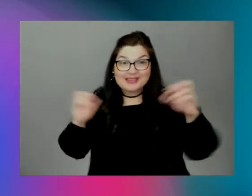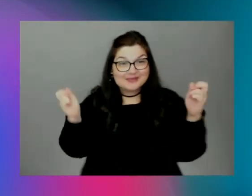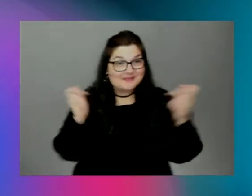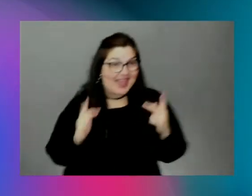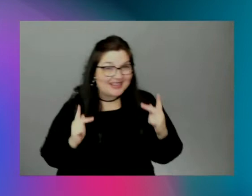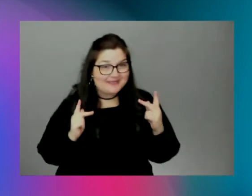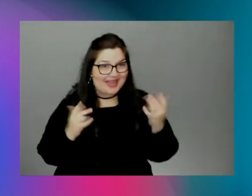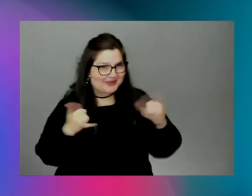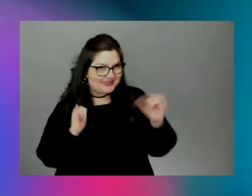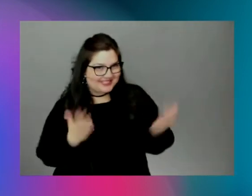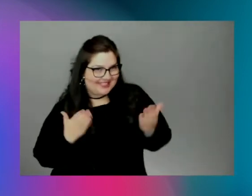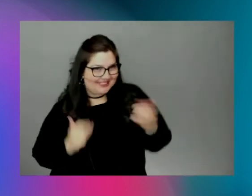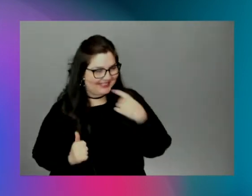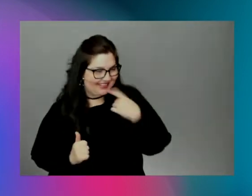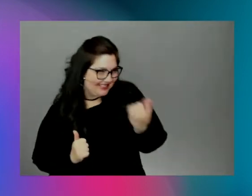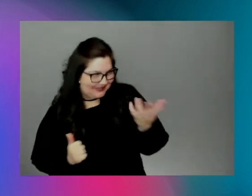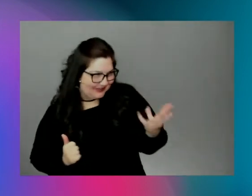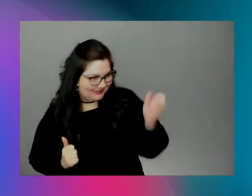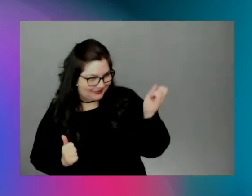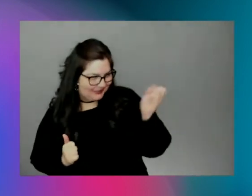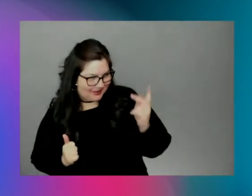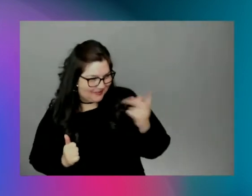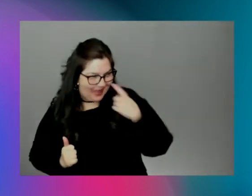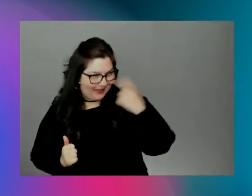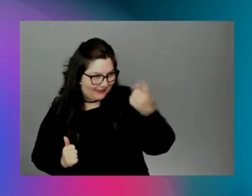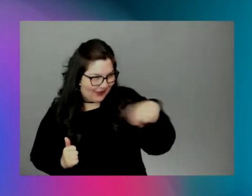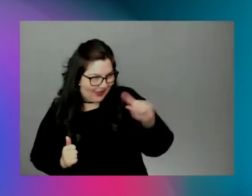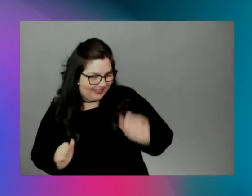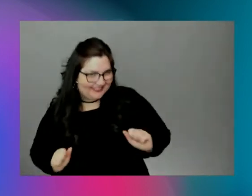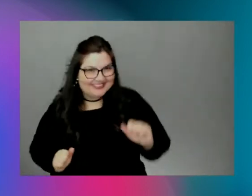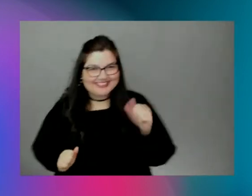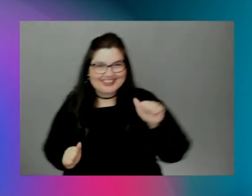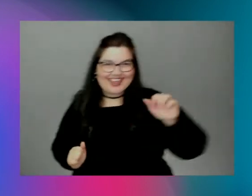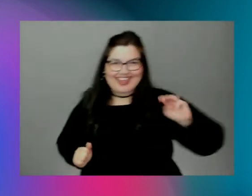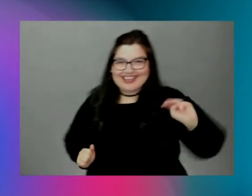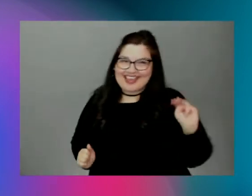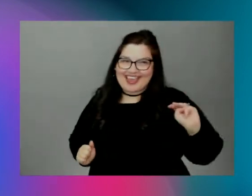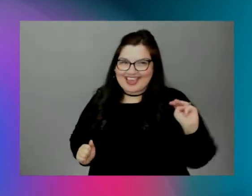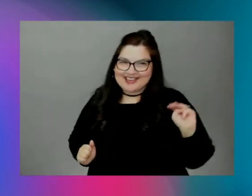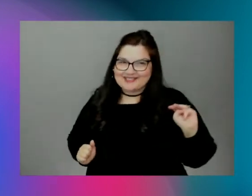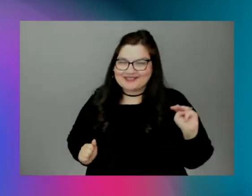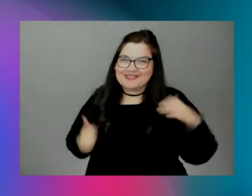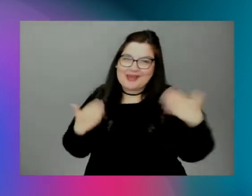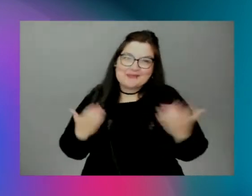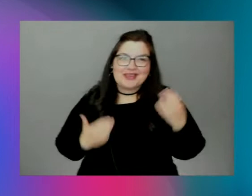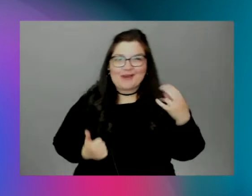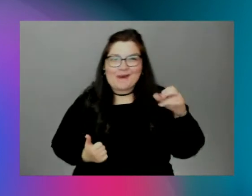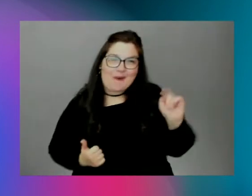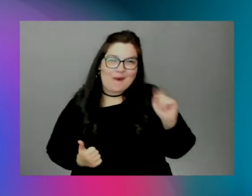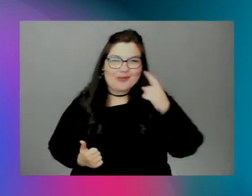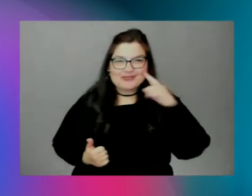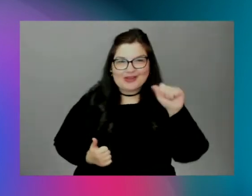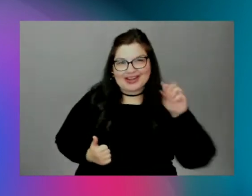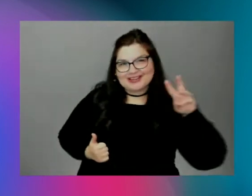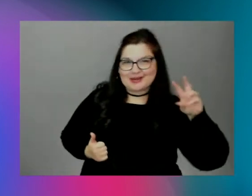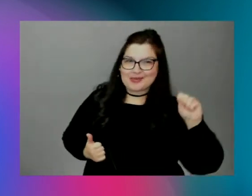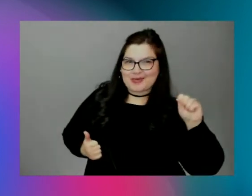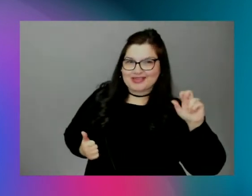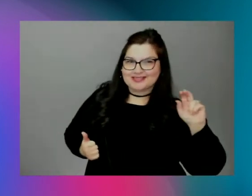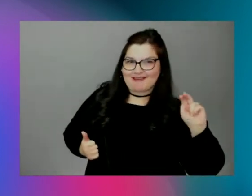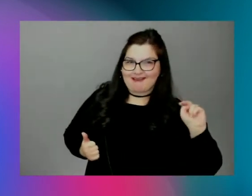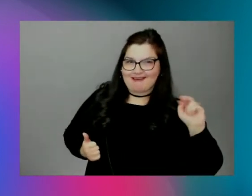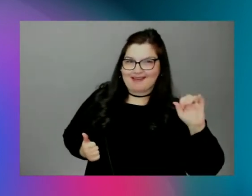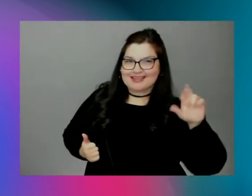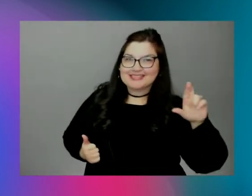still here. I told you we would be right back for you. I'm A.M. Grabelny, one of your hosts for AWS On Air. I'm joined by Marie. Marie,